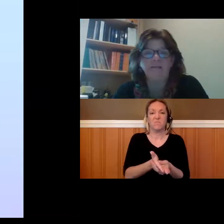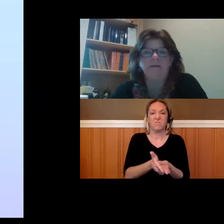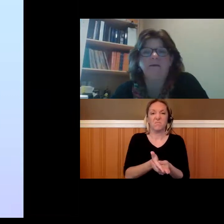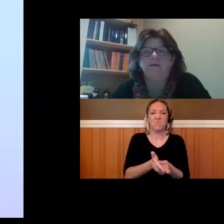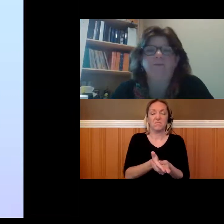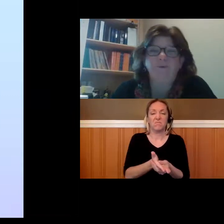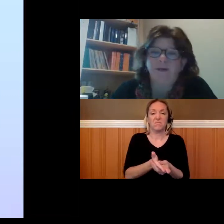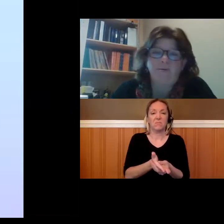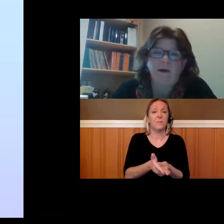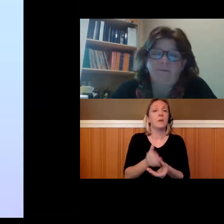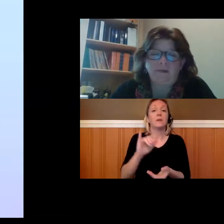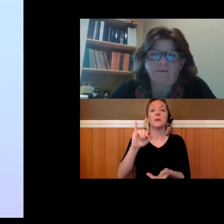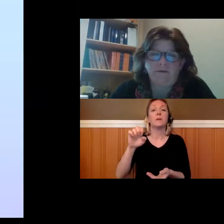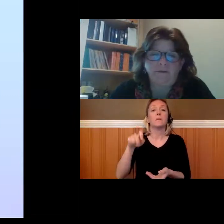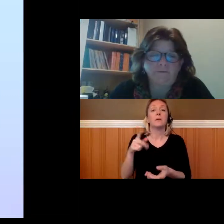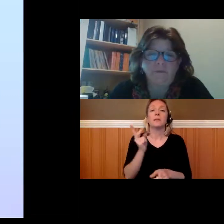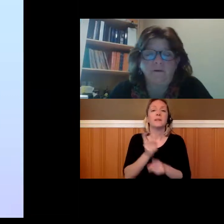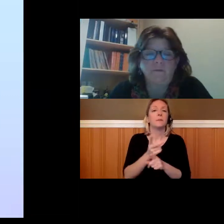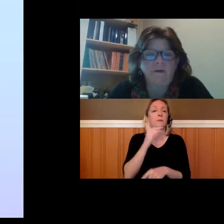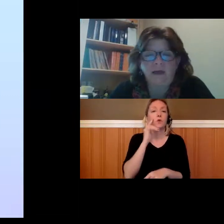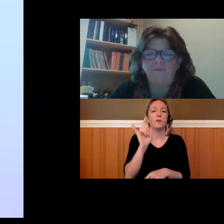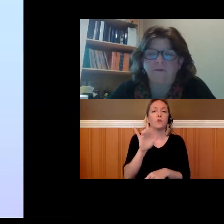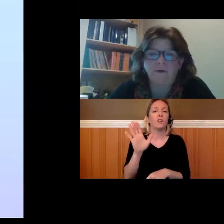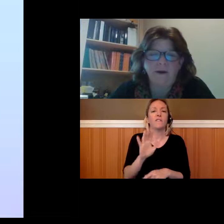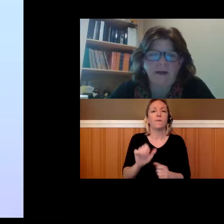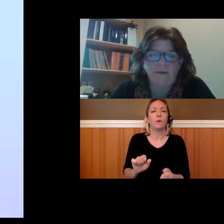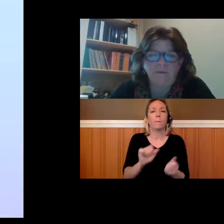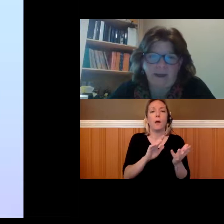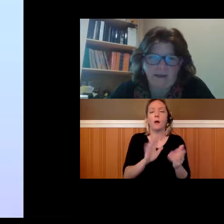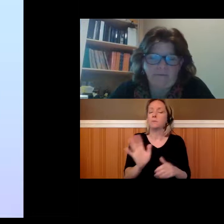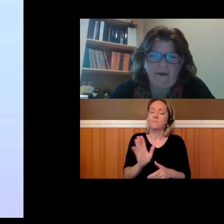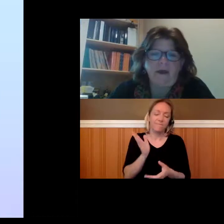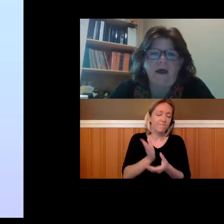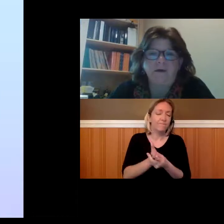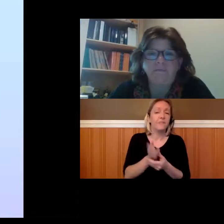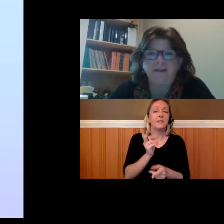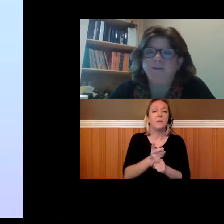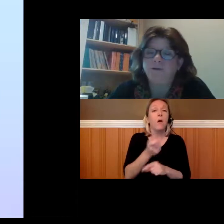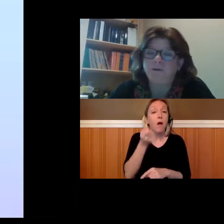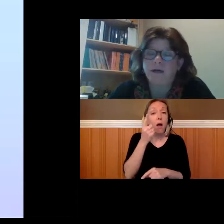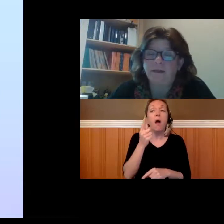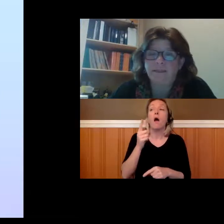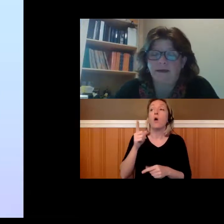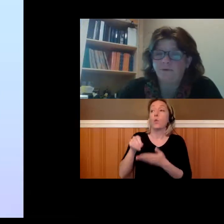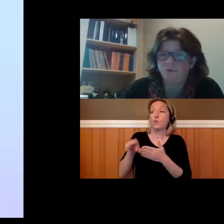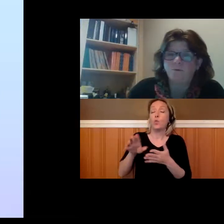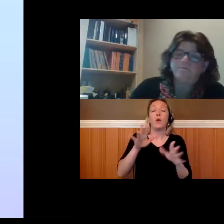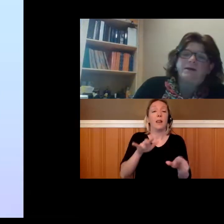keep IEPs forever. We don't want to ever throw an IEP away until your child has left school, and